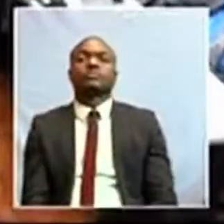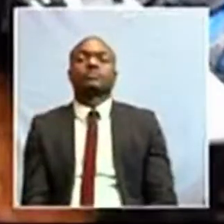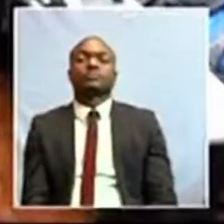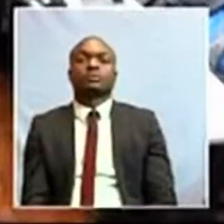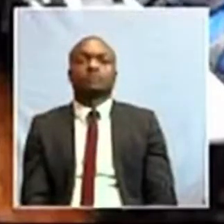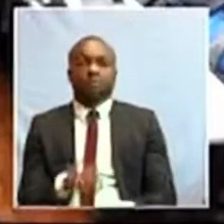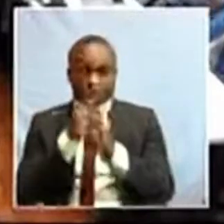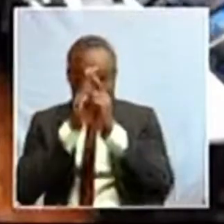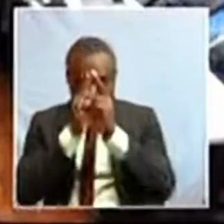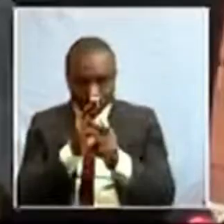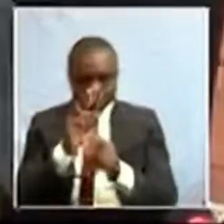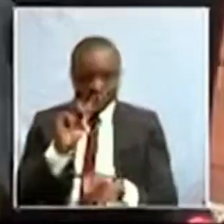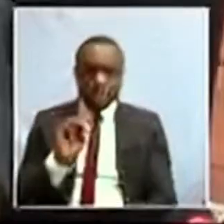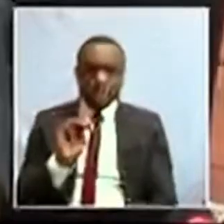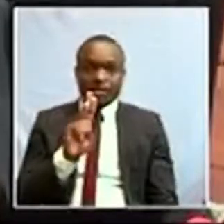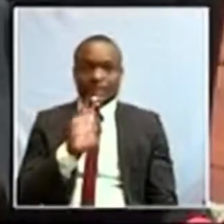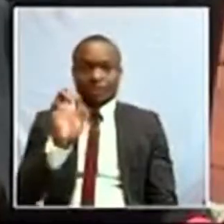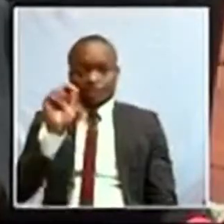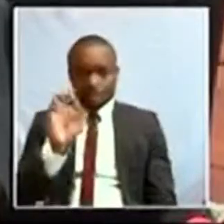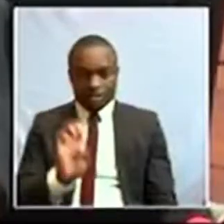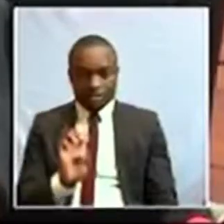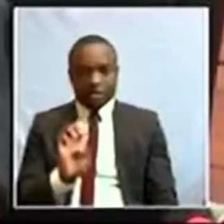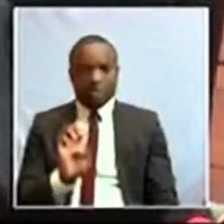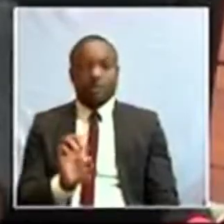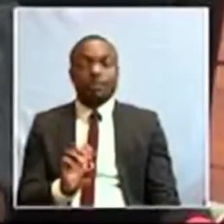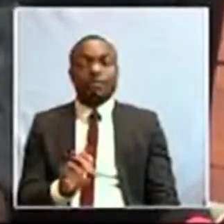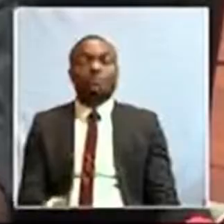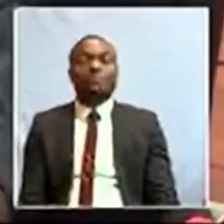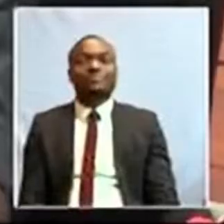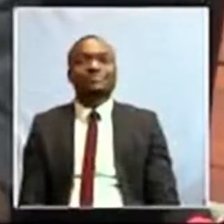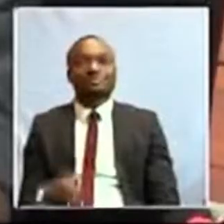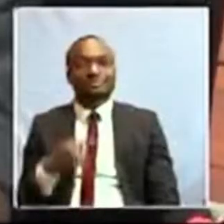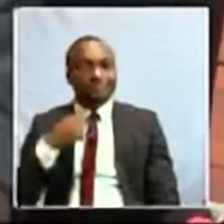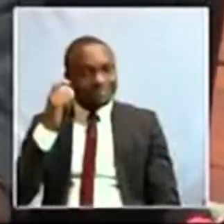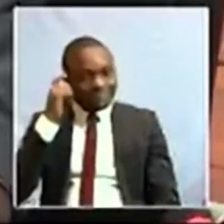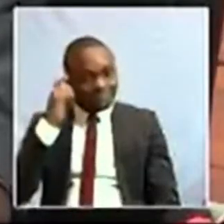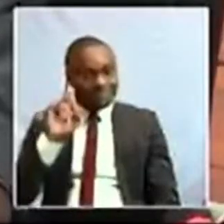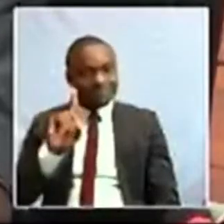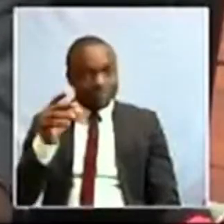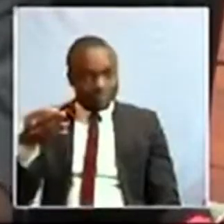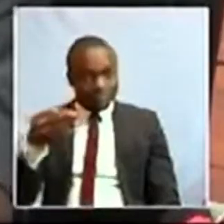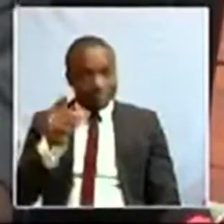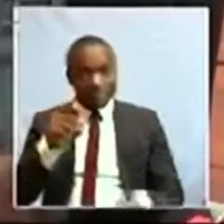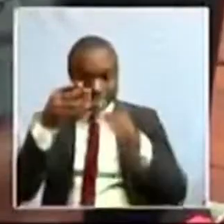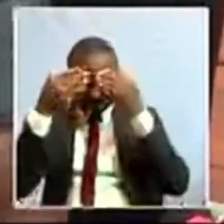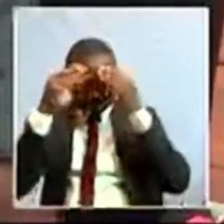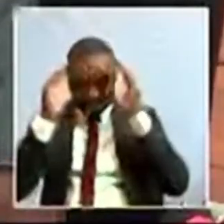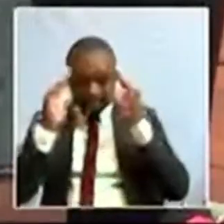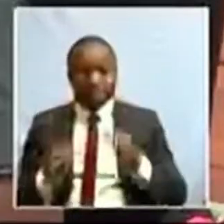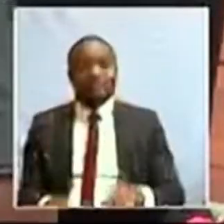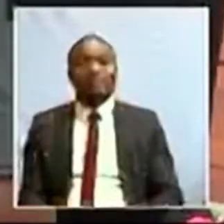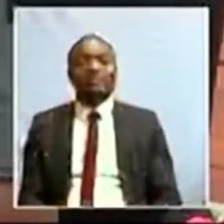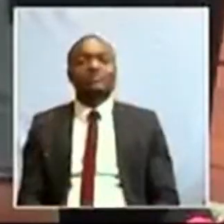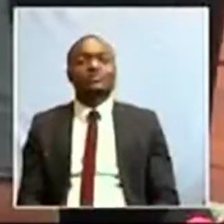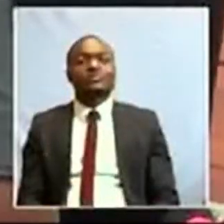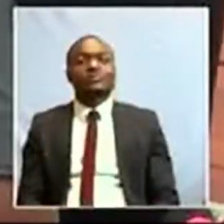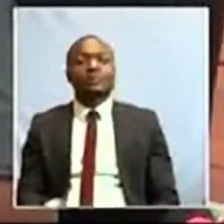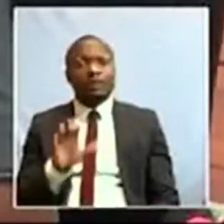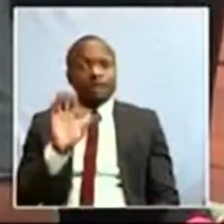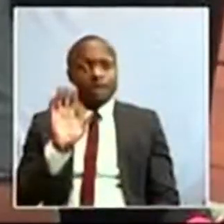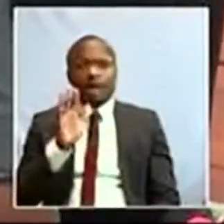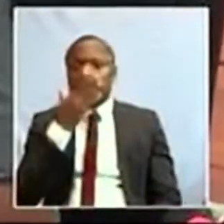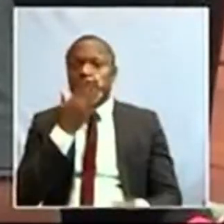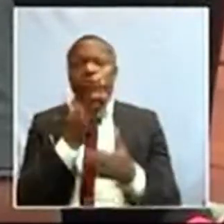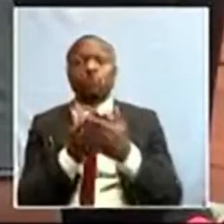Yes, Honorable Mani. Thank you so much, Chair. I think DF is very much aware that her good